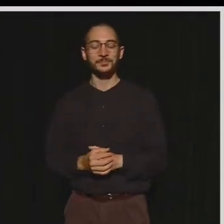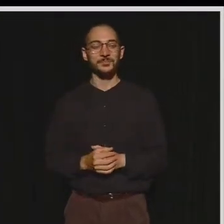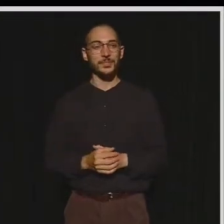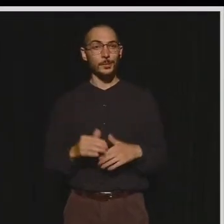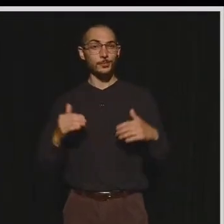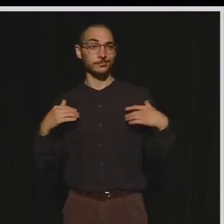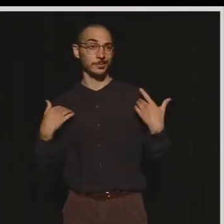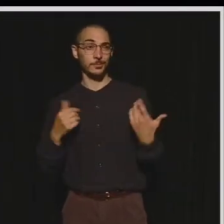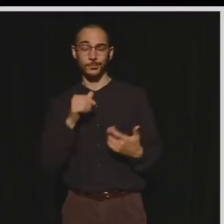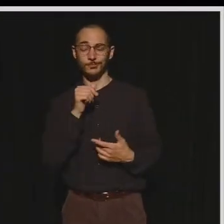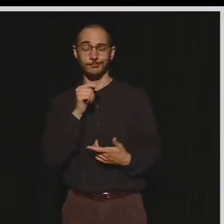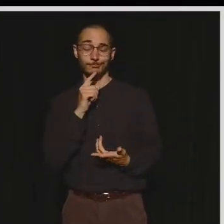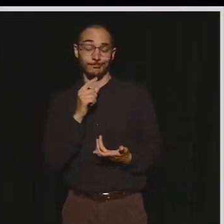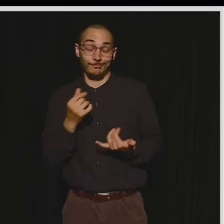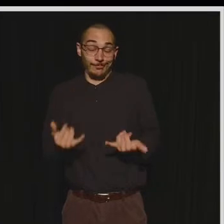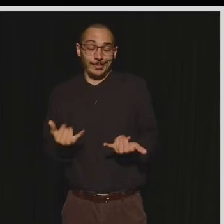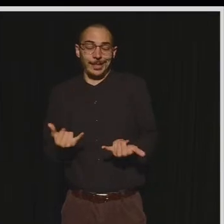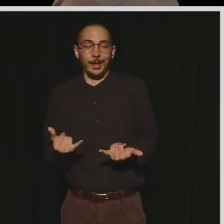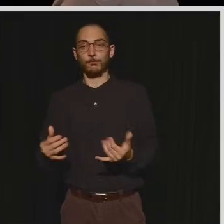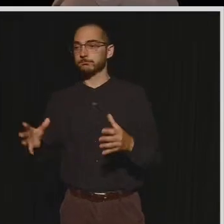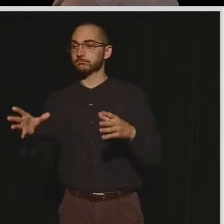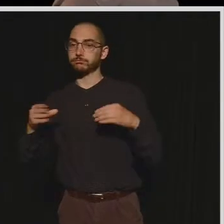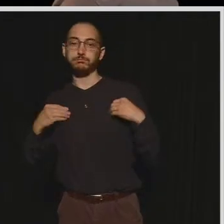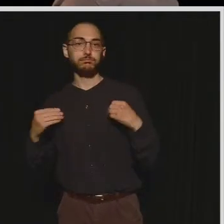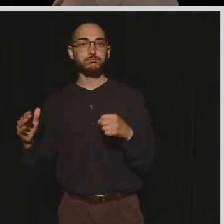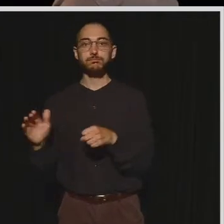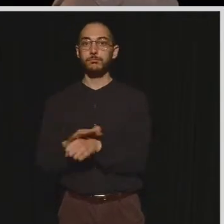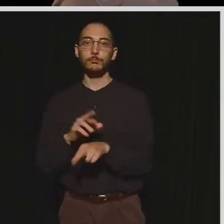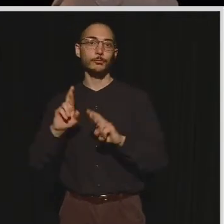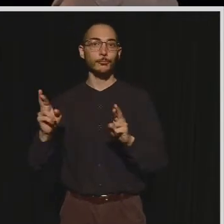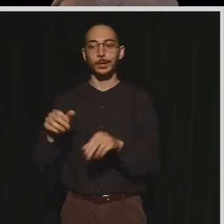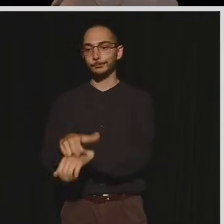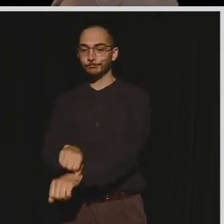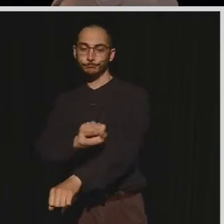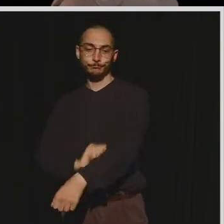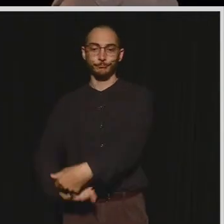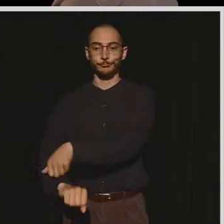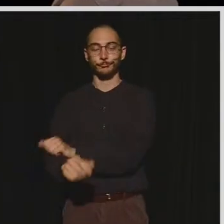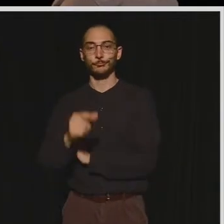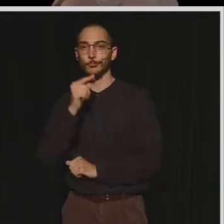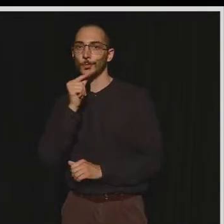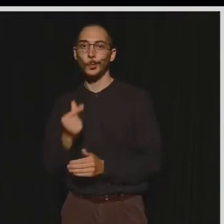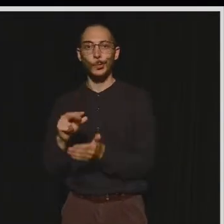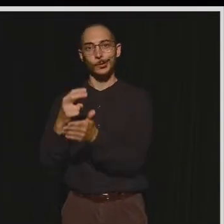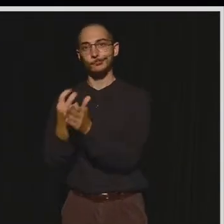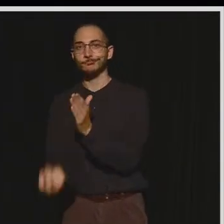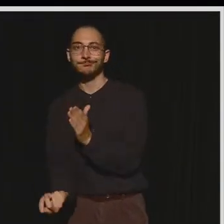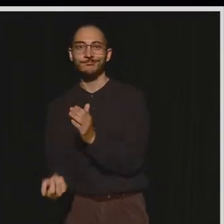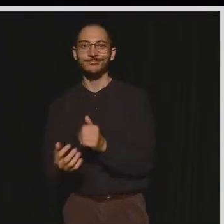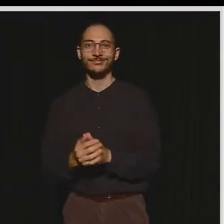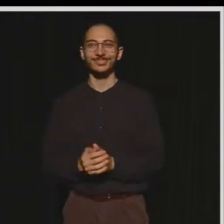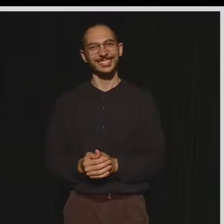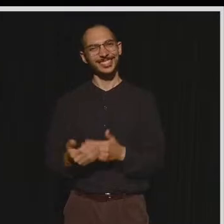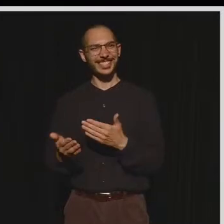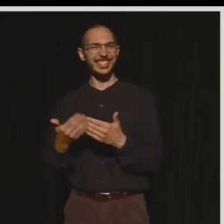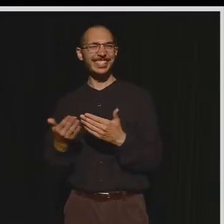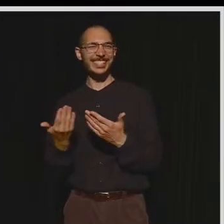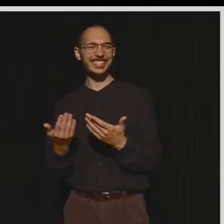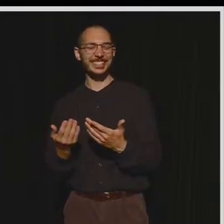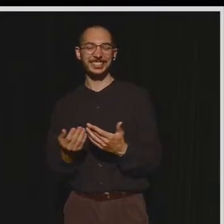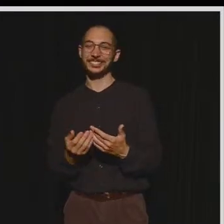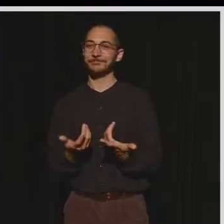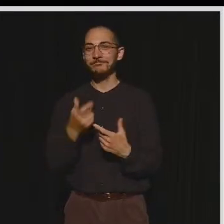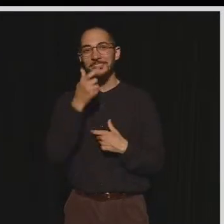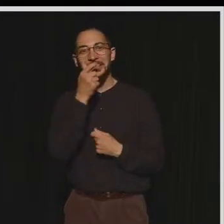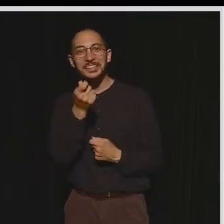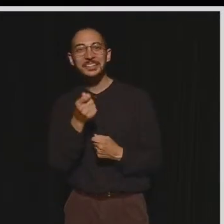just this ease, I would say. And obviously we know that we can attribute this ease, this sense of ease and